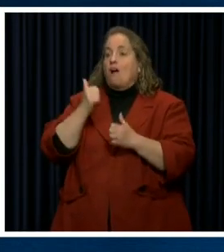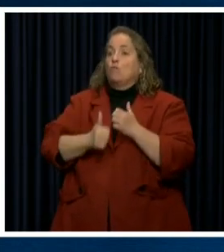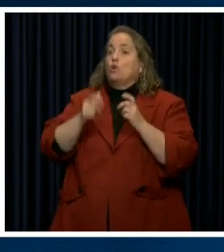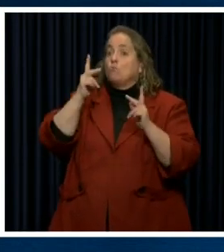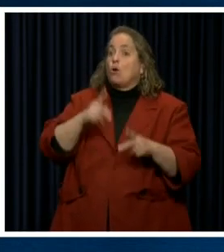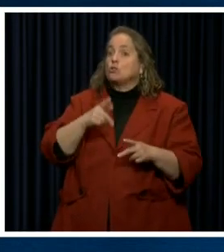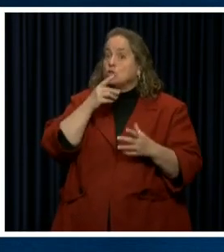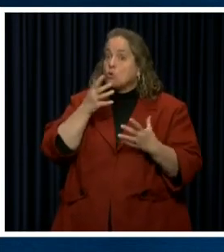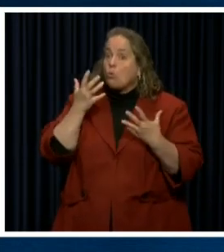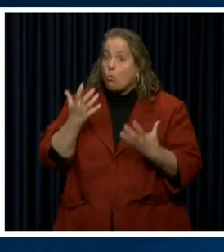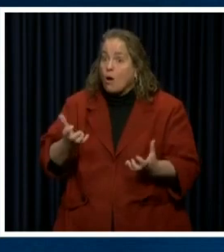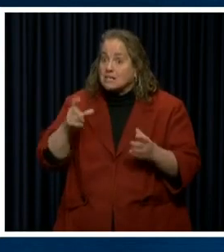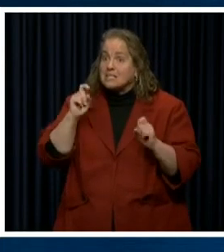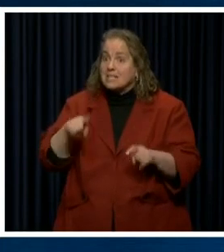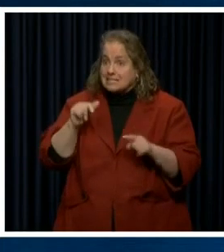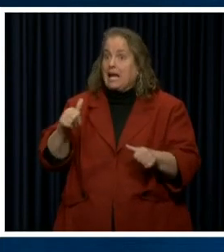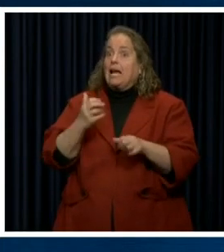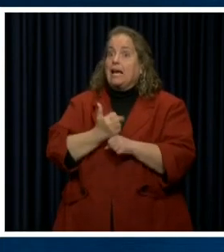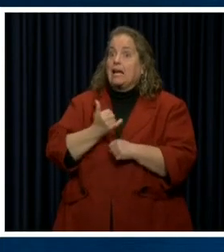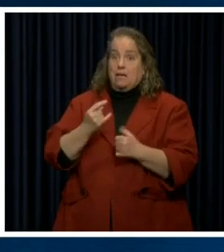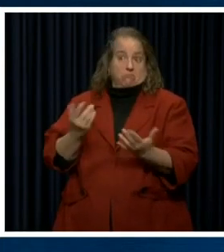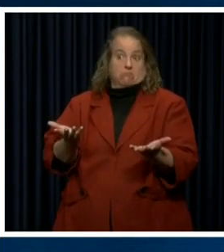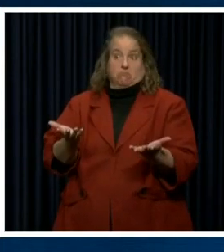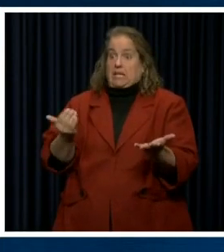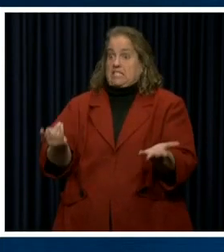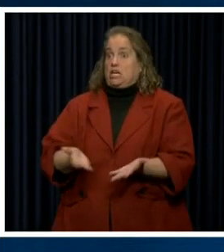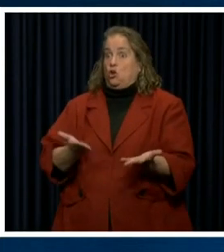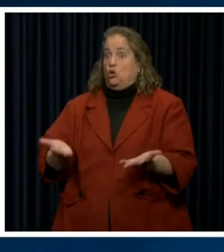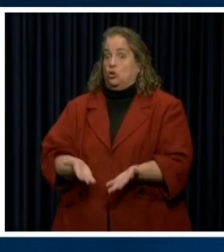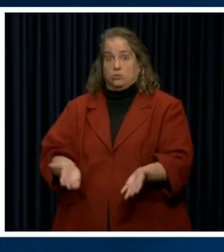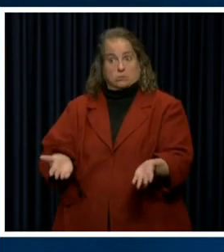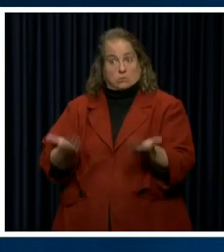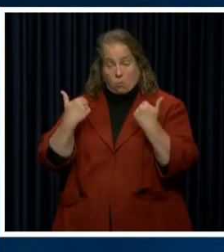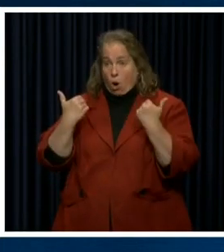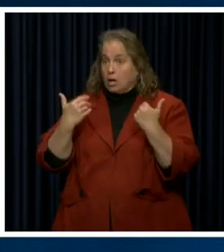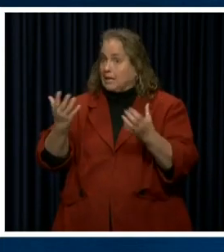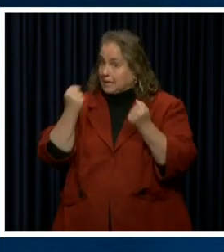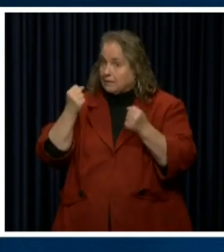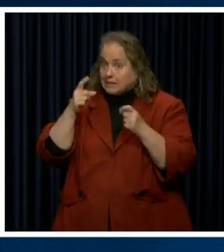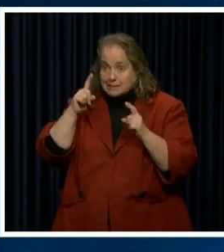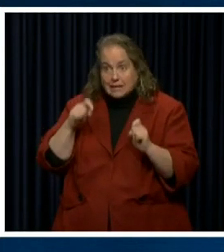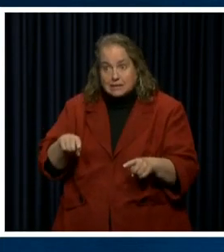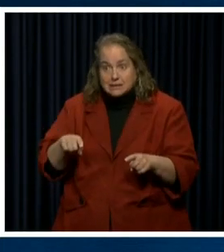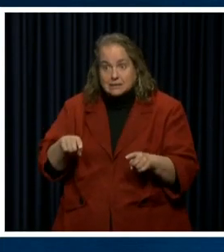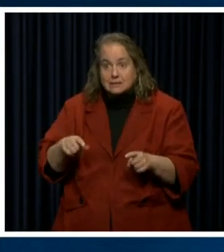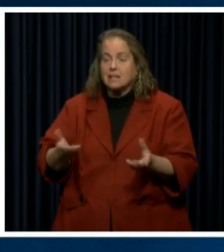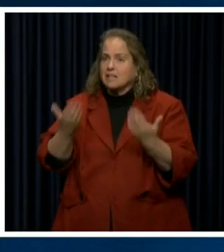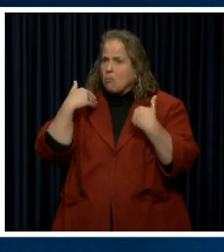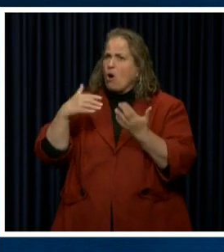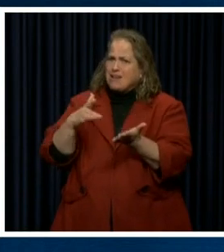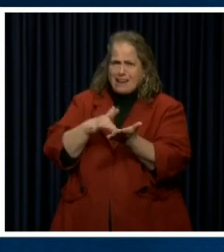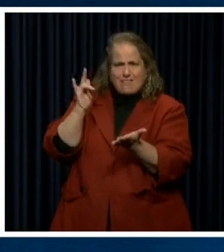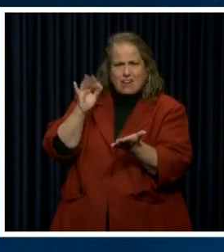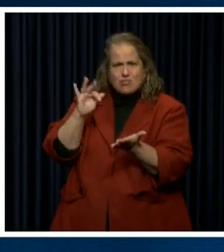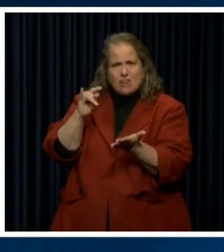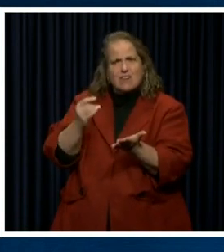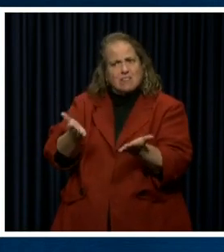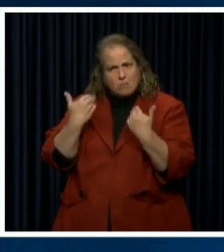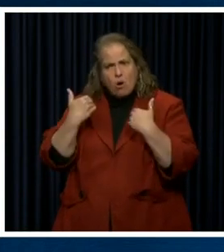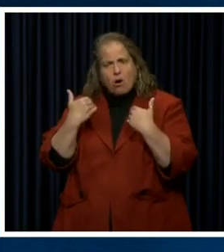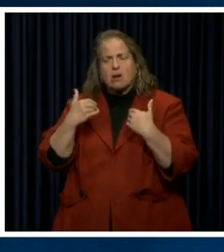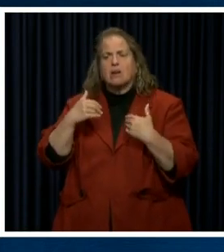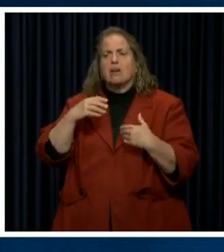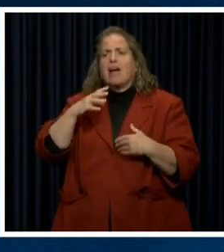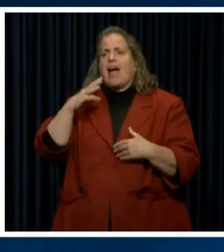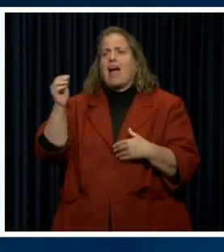get a test? Well, that day has already come, and it is here, and we need you to take advantage of it. And